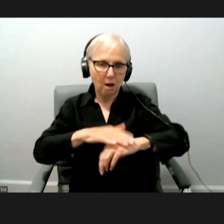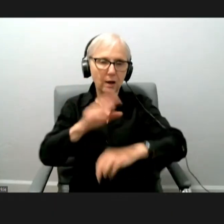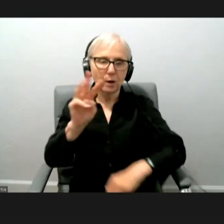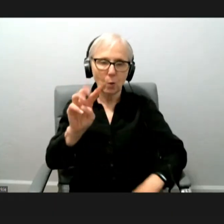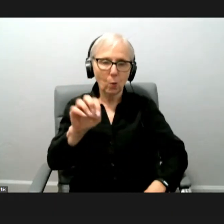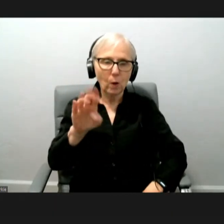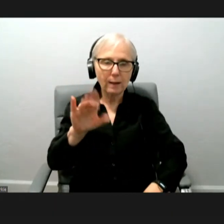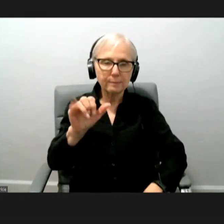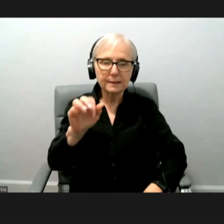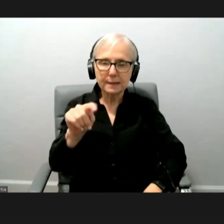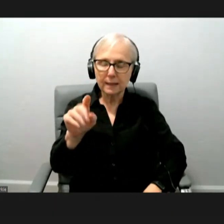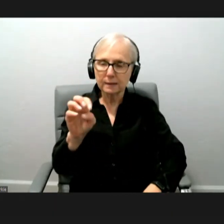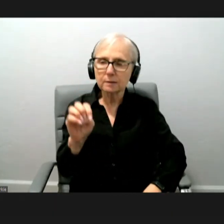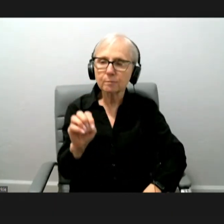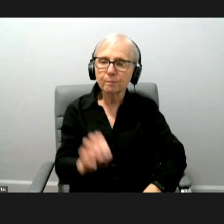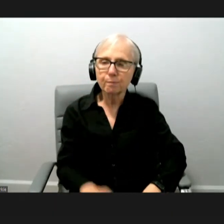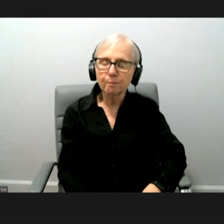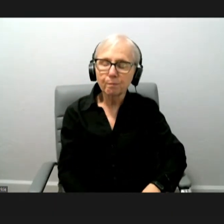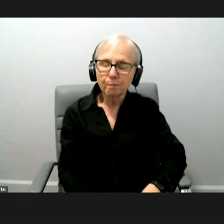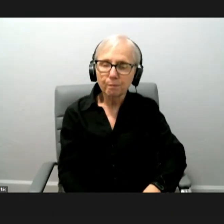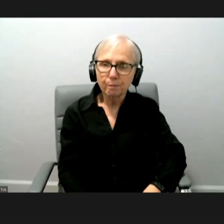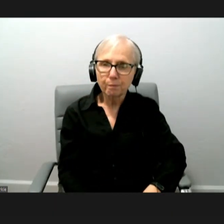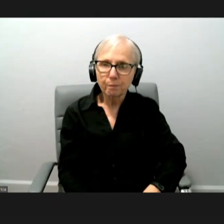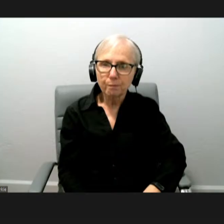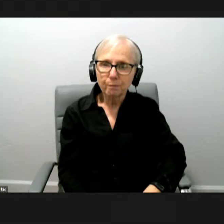website at this point.